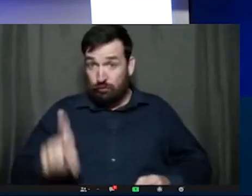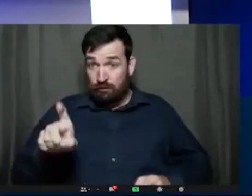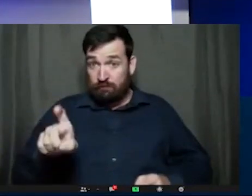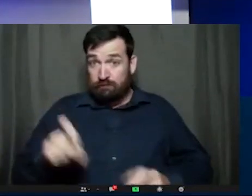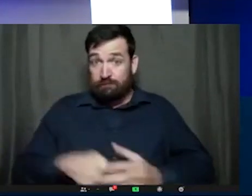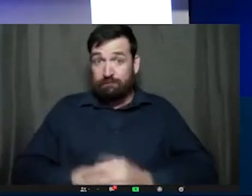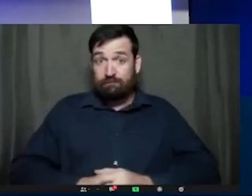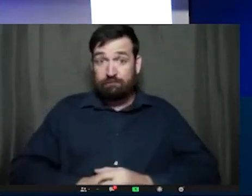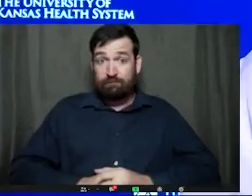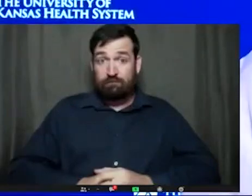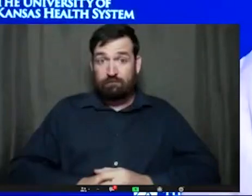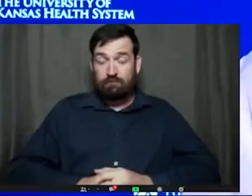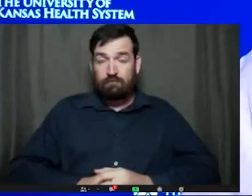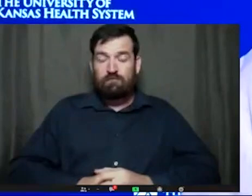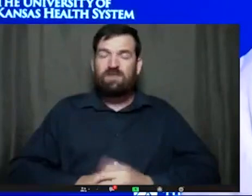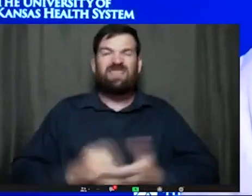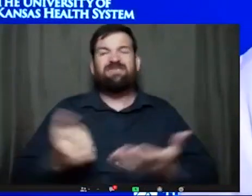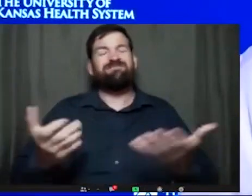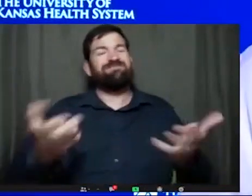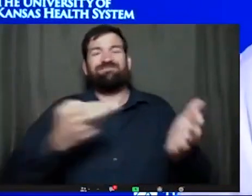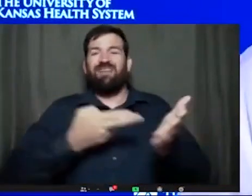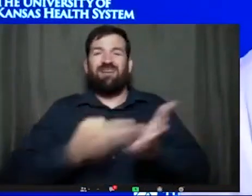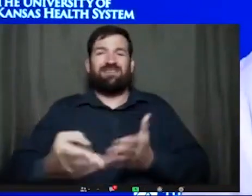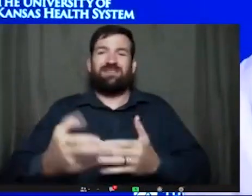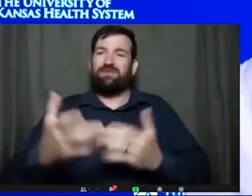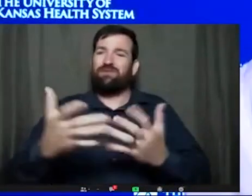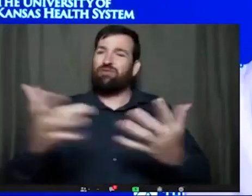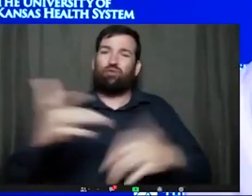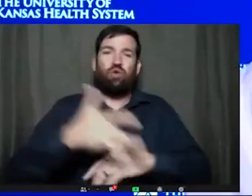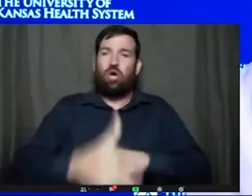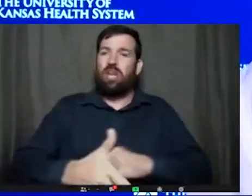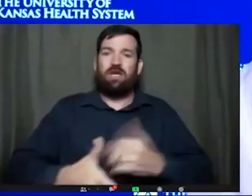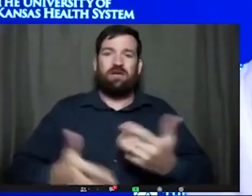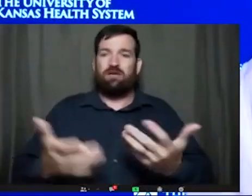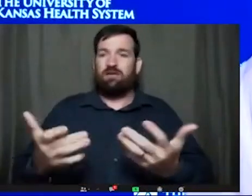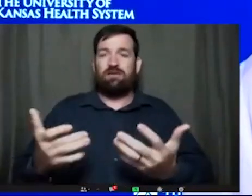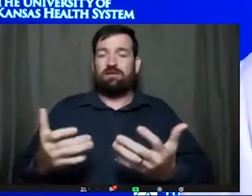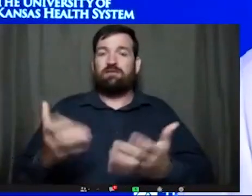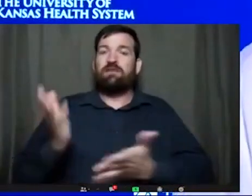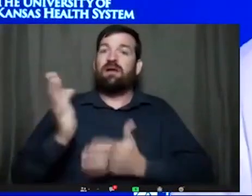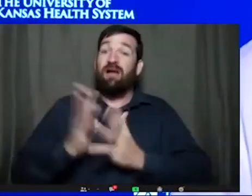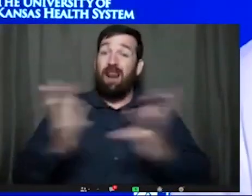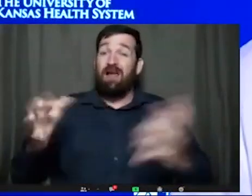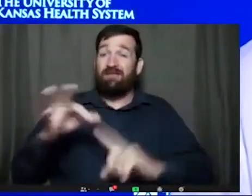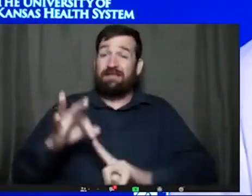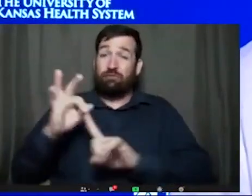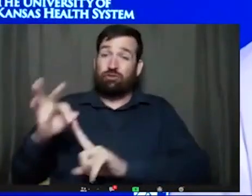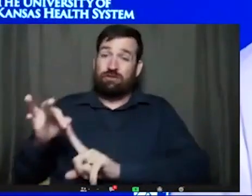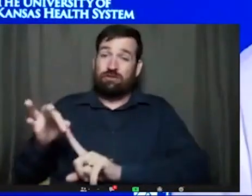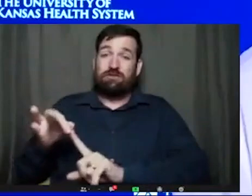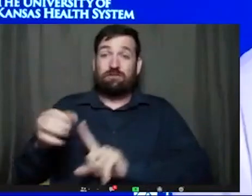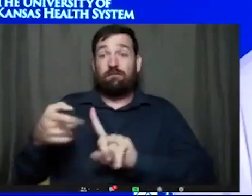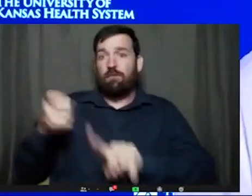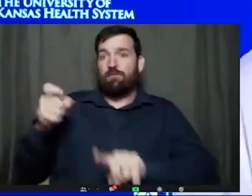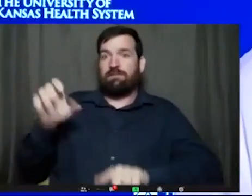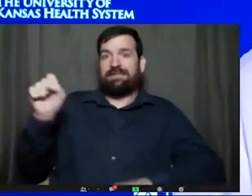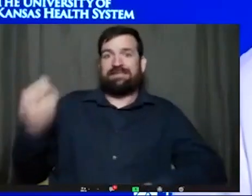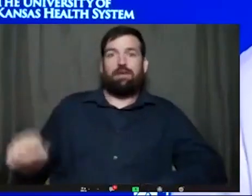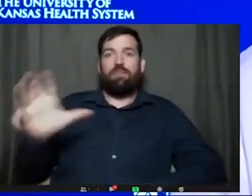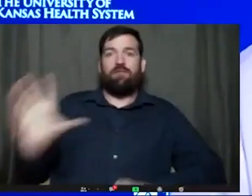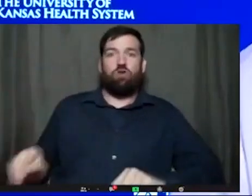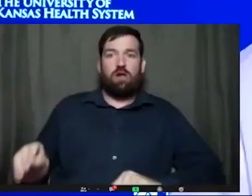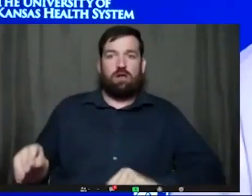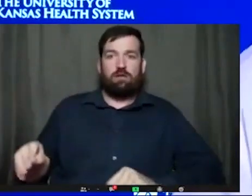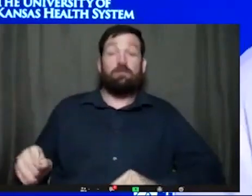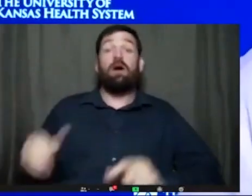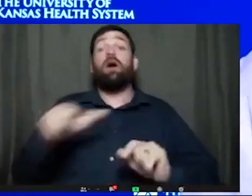too early to tell. I think there are a lot of caveats to that early information, especially out of South Africa. So the other issue with South Africa is